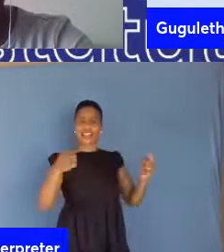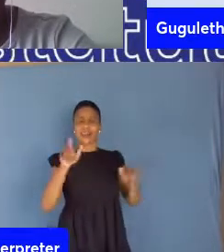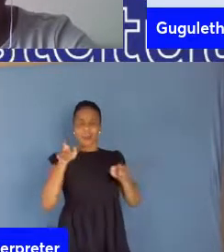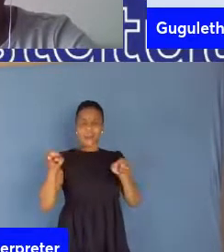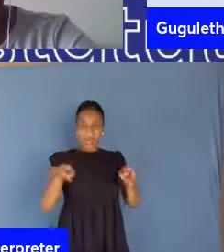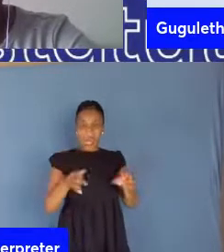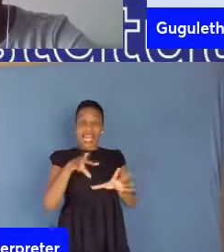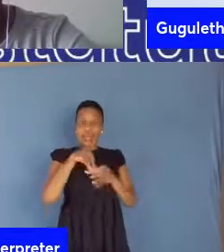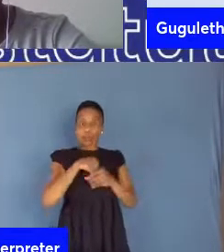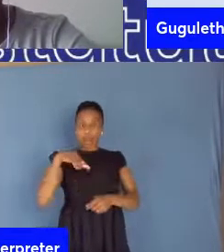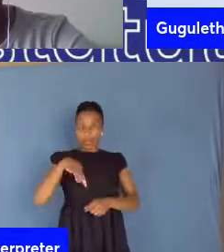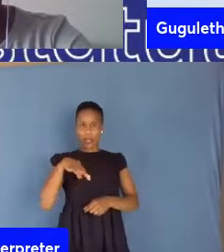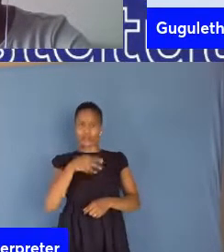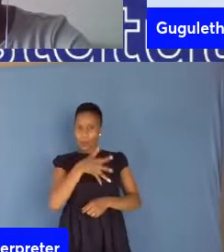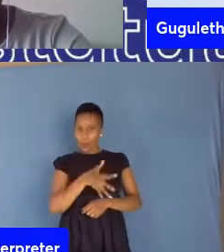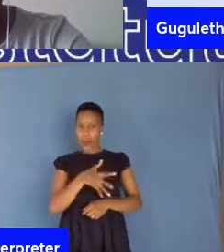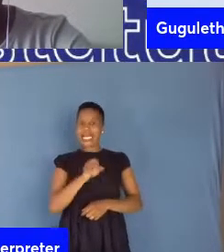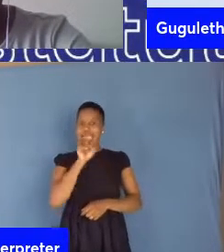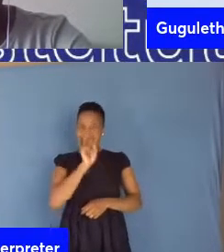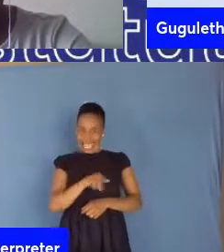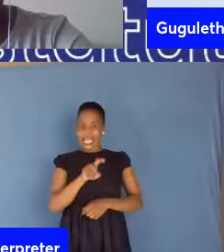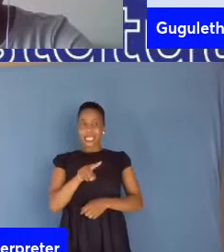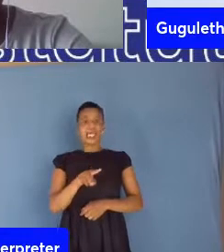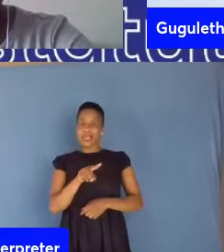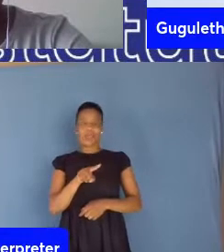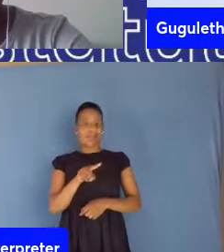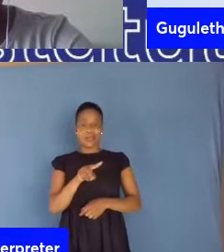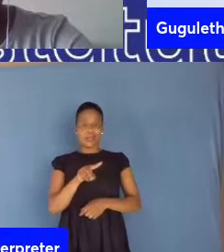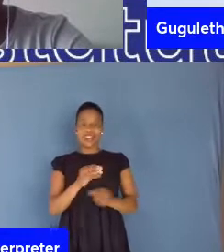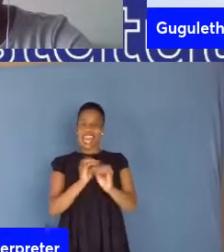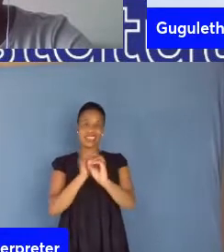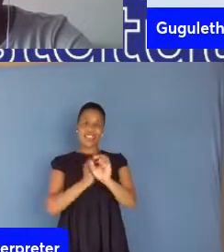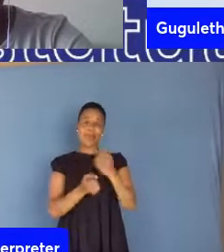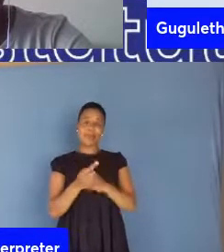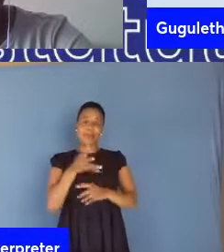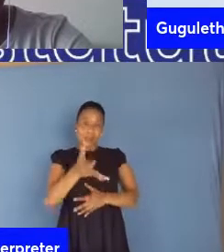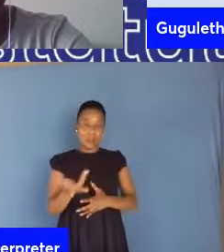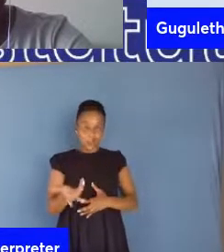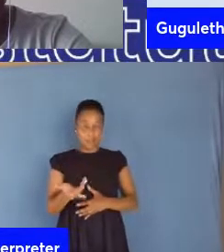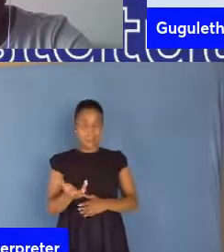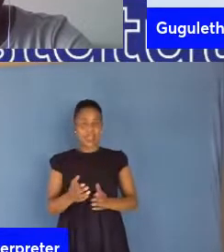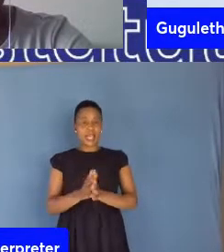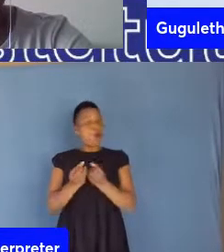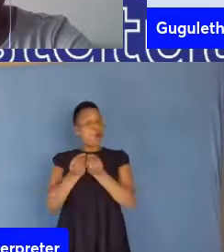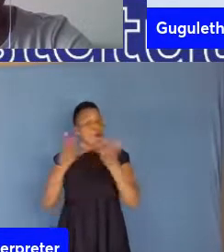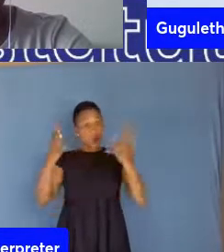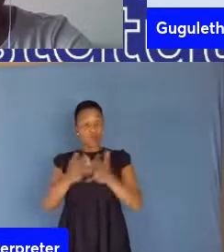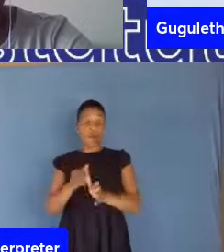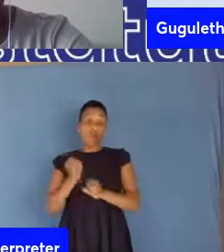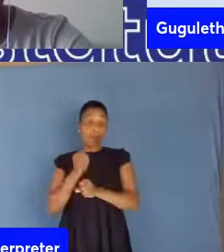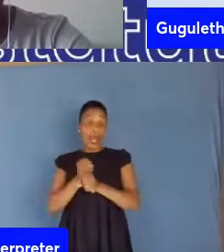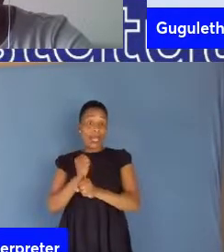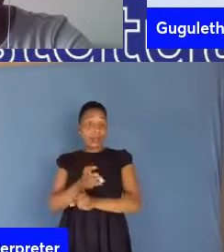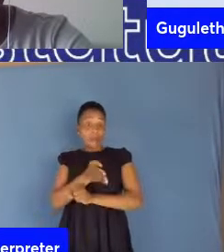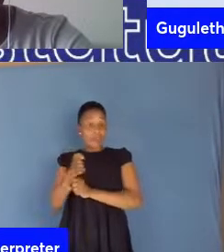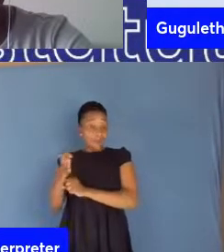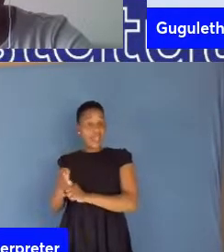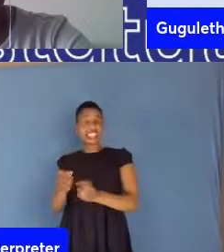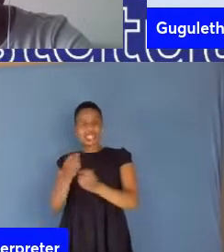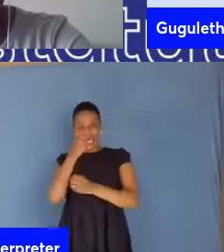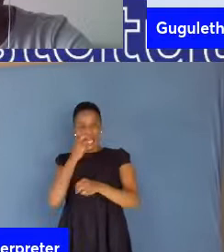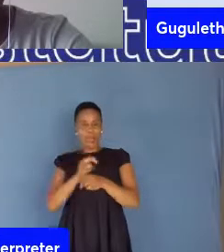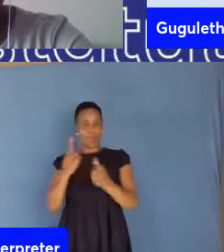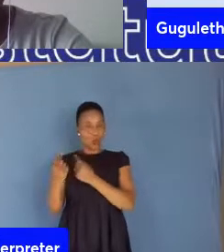girls. So there's a lot of generational work that unfortunately we cannot do. I've worked for feminist organizations, and I used to tell them